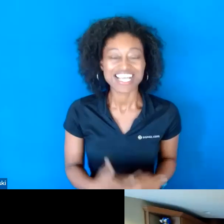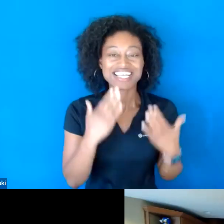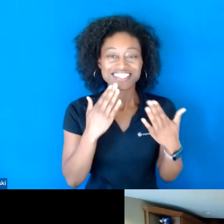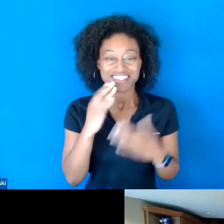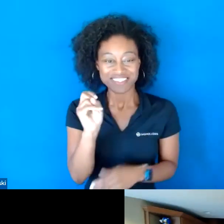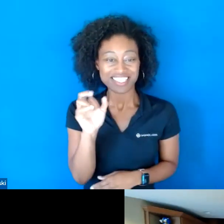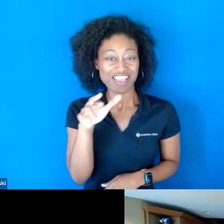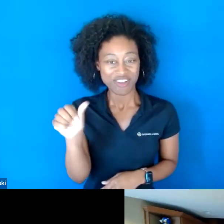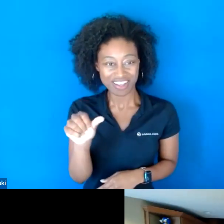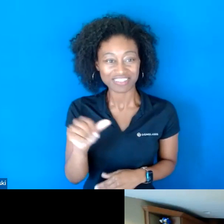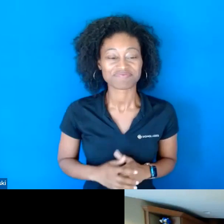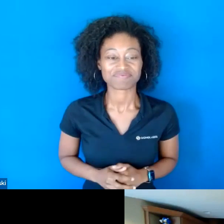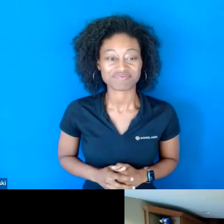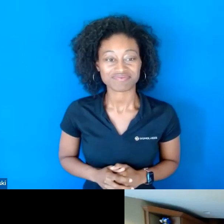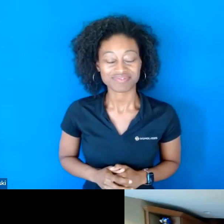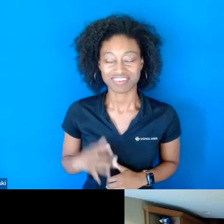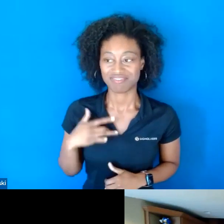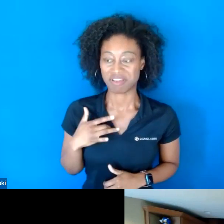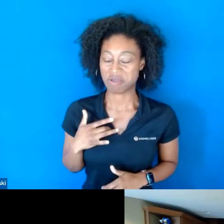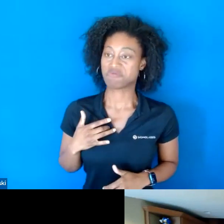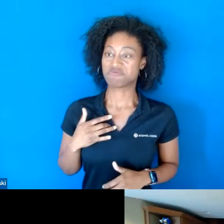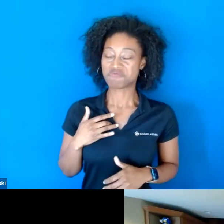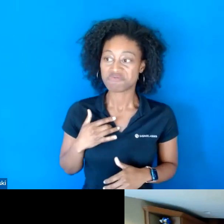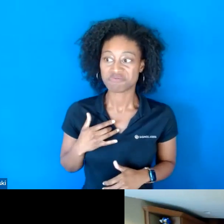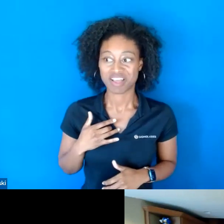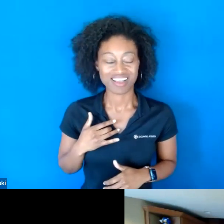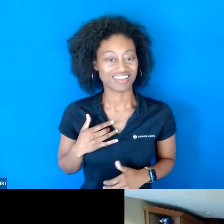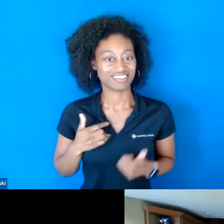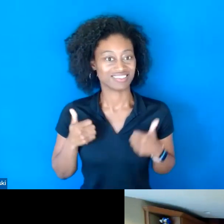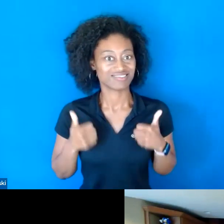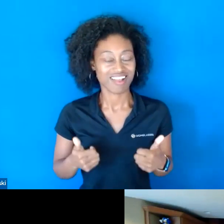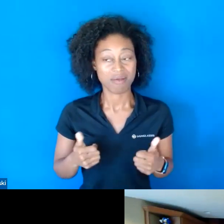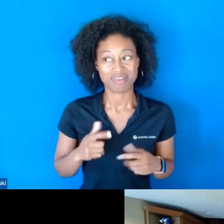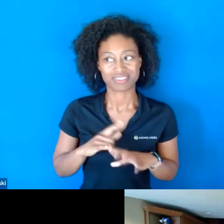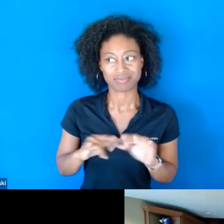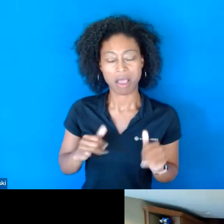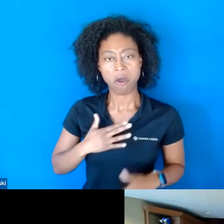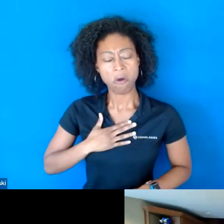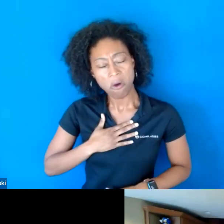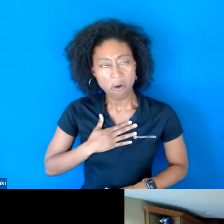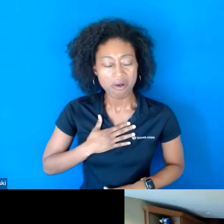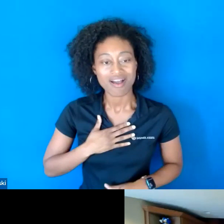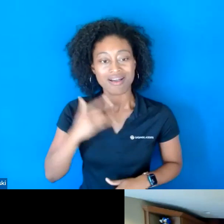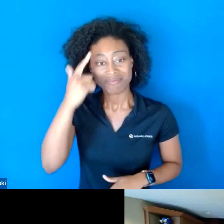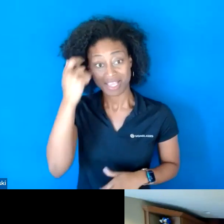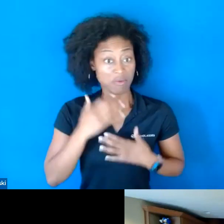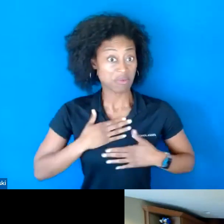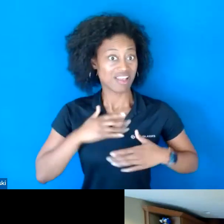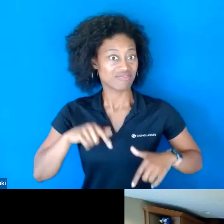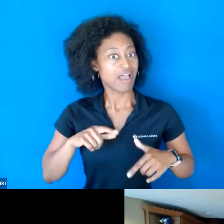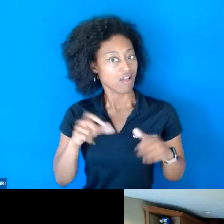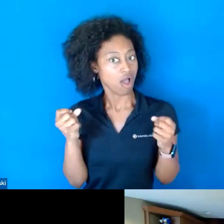Sierra. It's a bittersweet feeling, I think, for both Ron and I to be here today. We are appreciative of this opportunity to talk